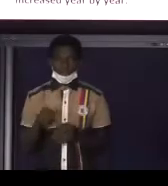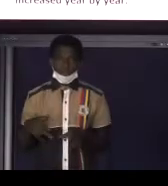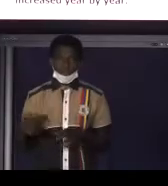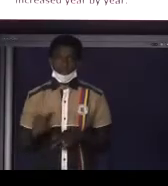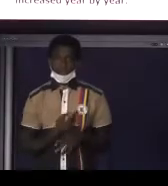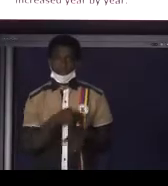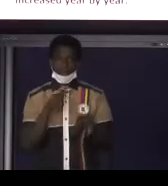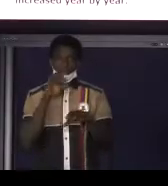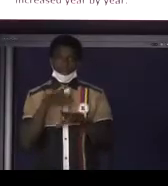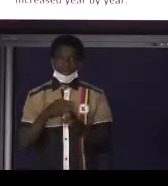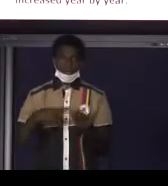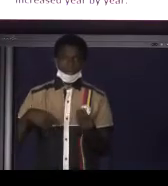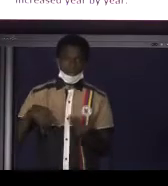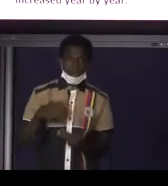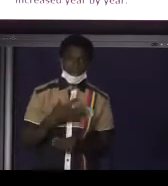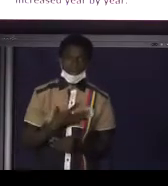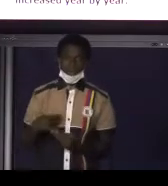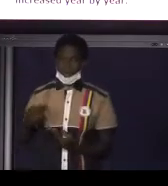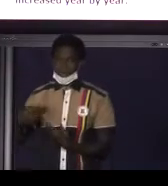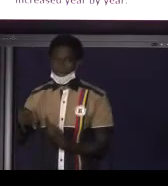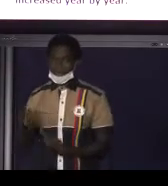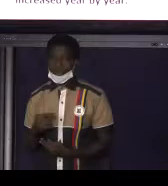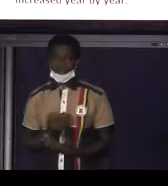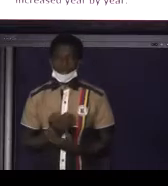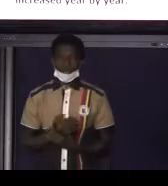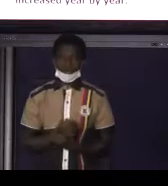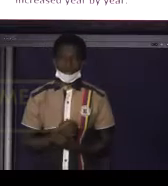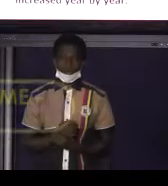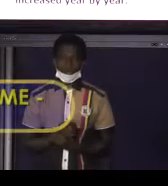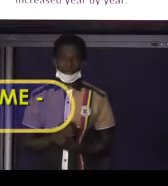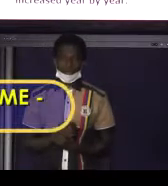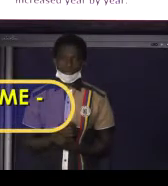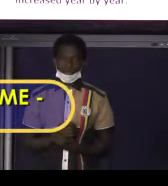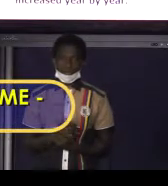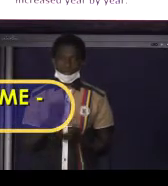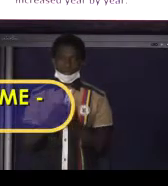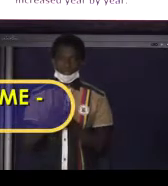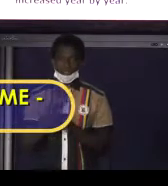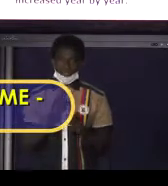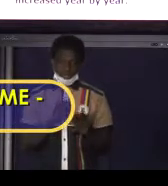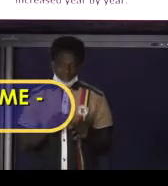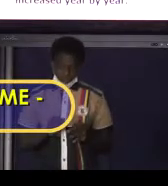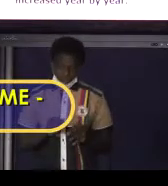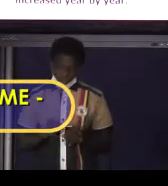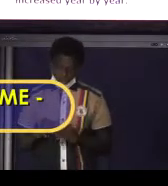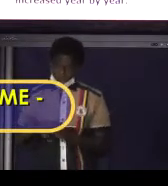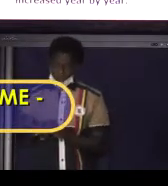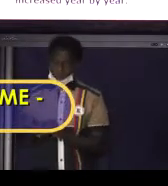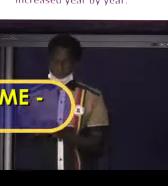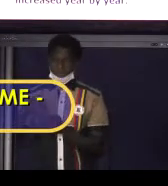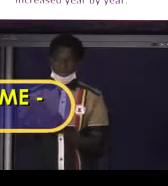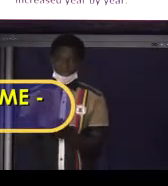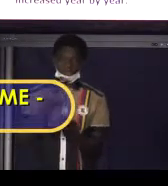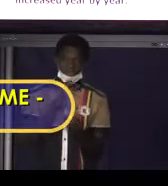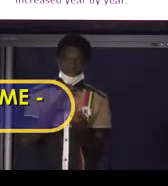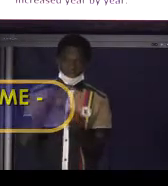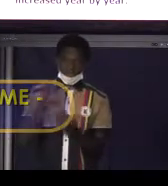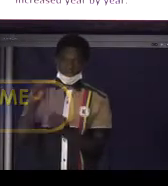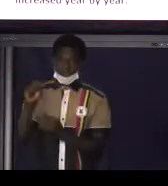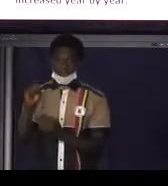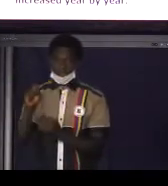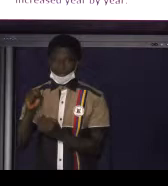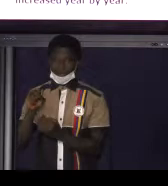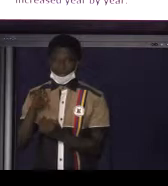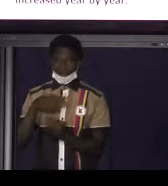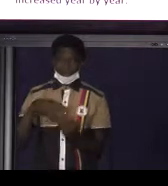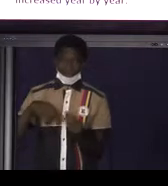Now let's look at round and round. Round and round. That is moving in circles. Moving